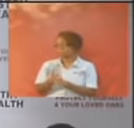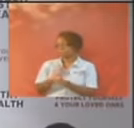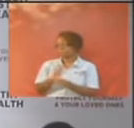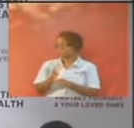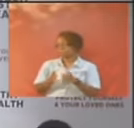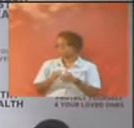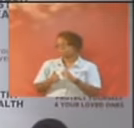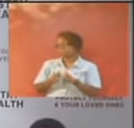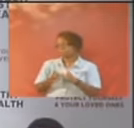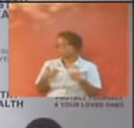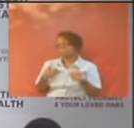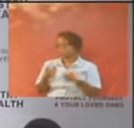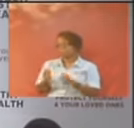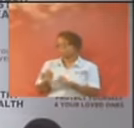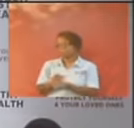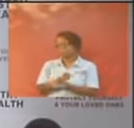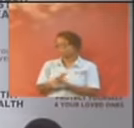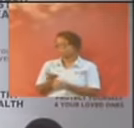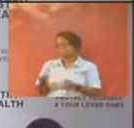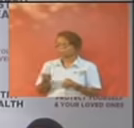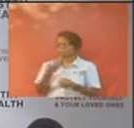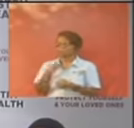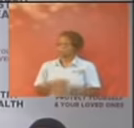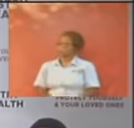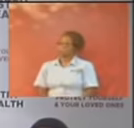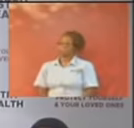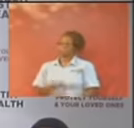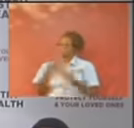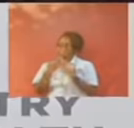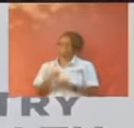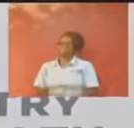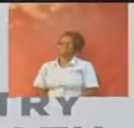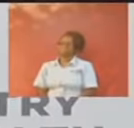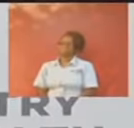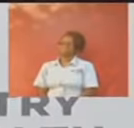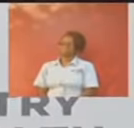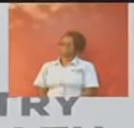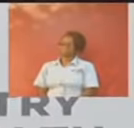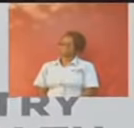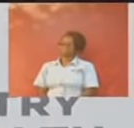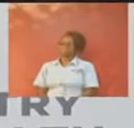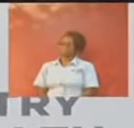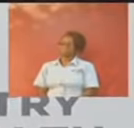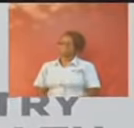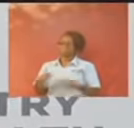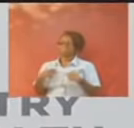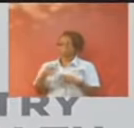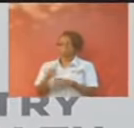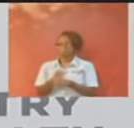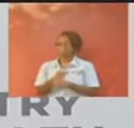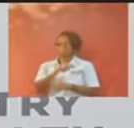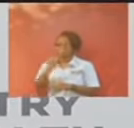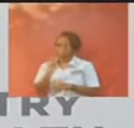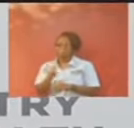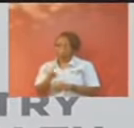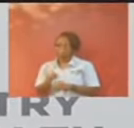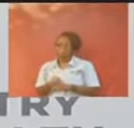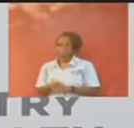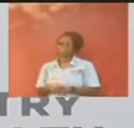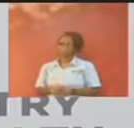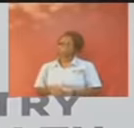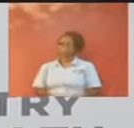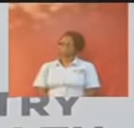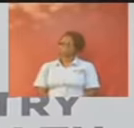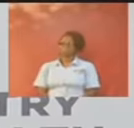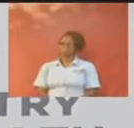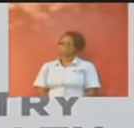Okay, Ms. Singh, I'll take that. I'll take that question on the parallel healthcare system and the